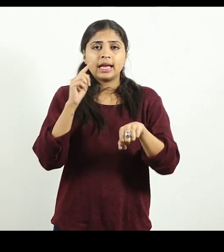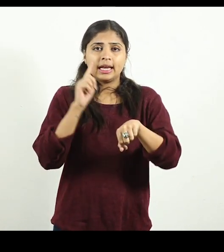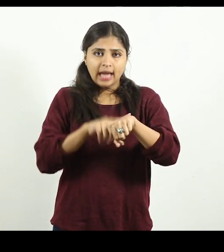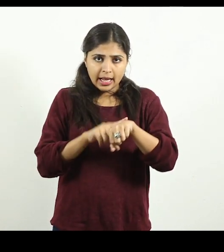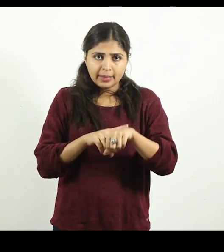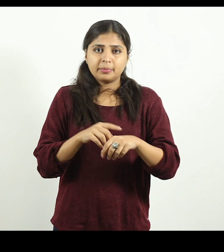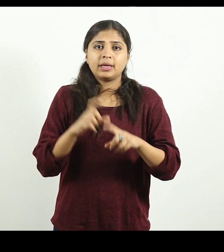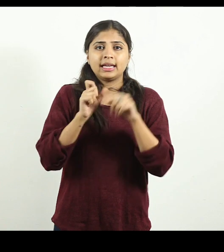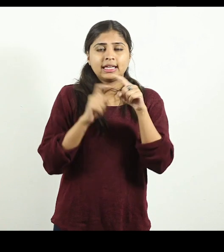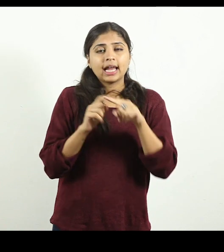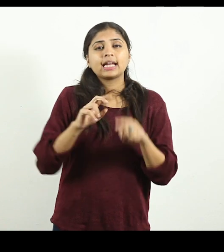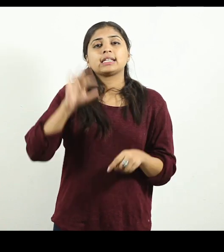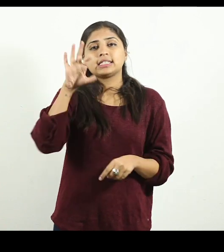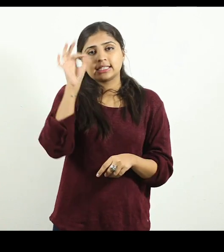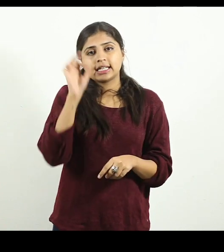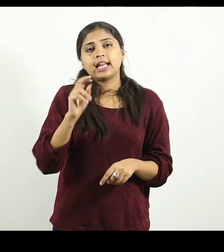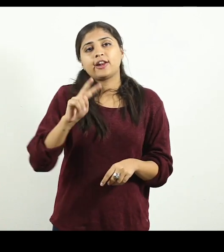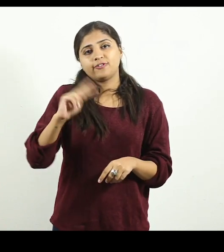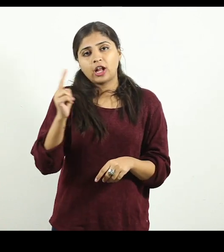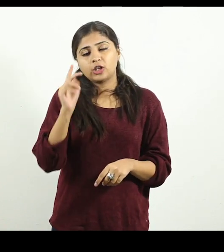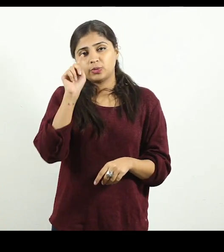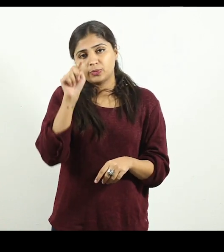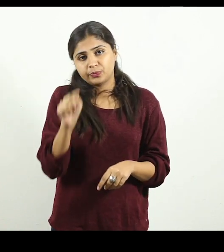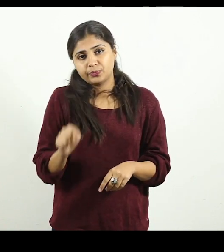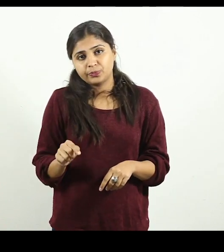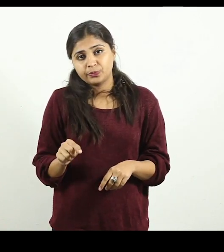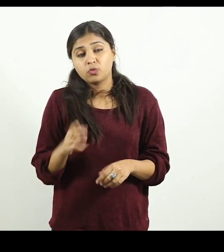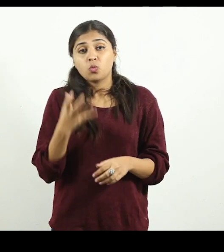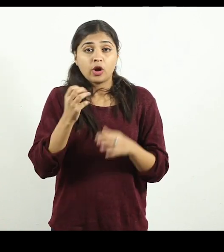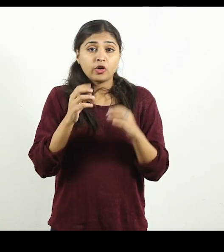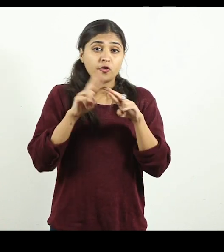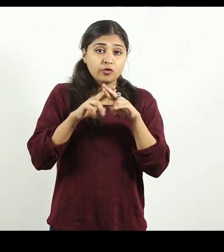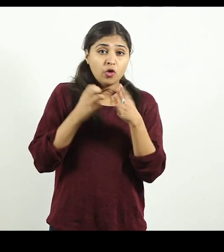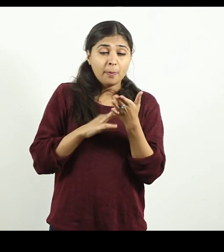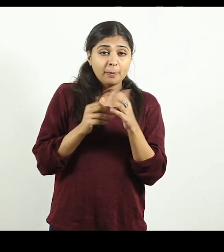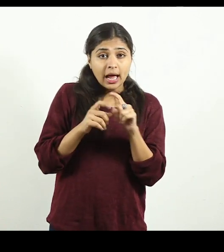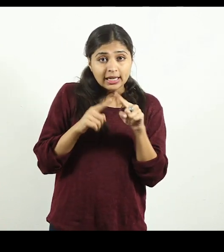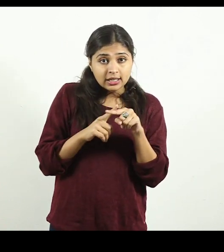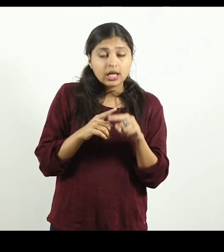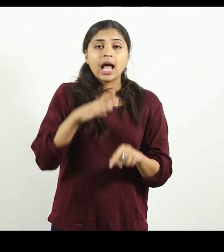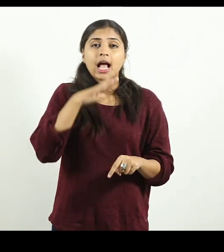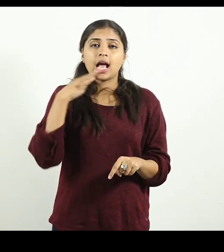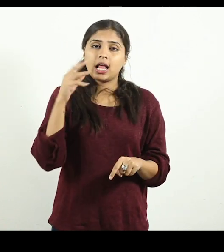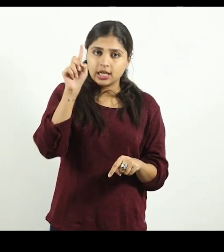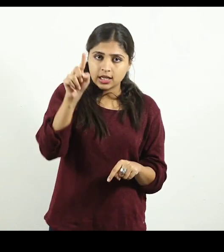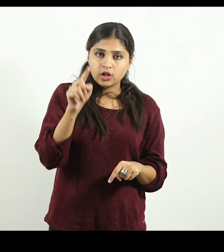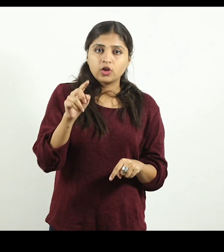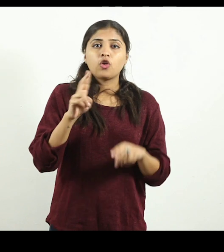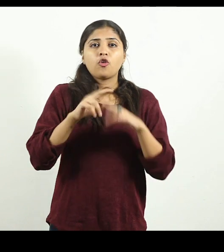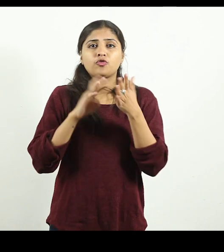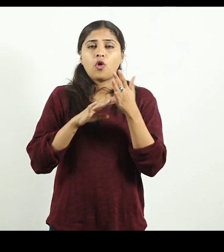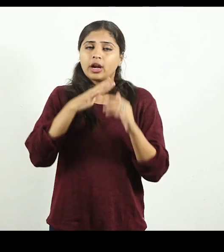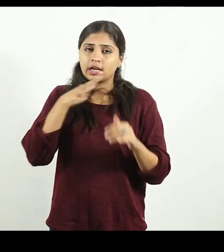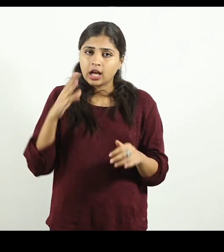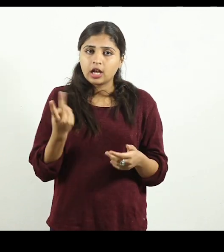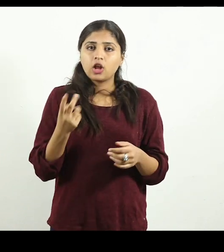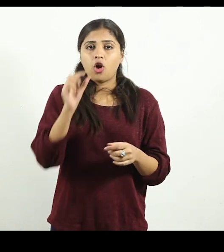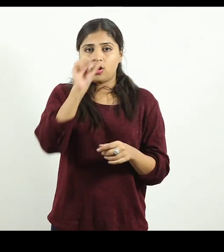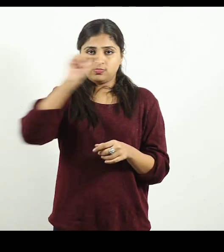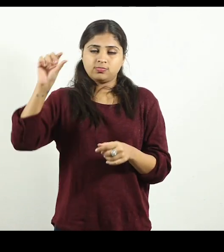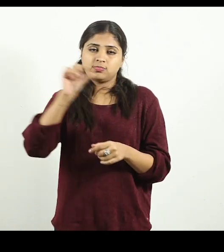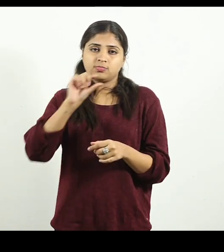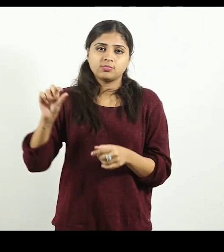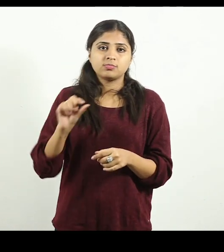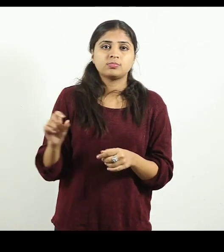To sort by format, select cell, color, font color or cell icon. Under